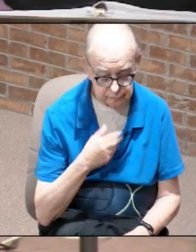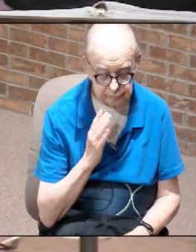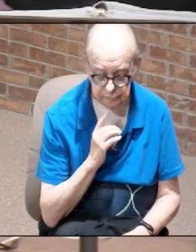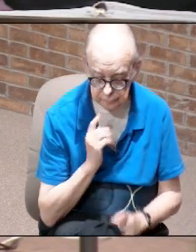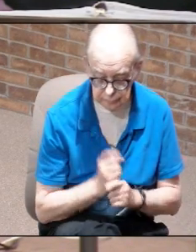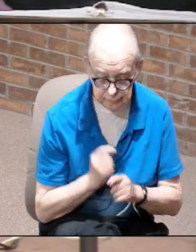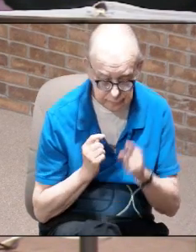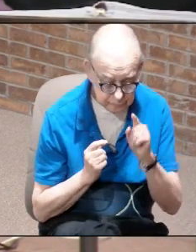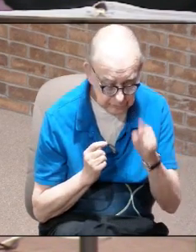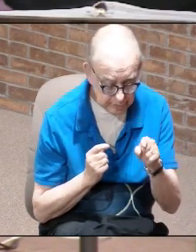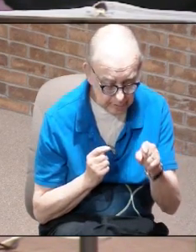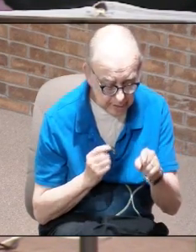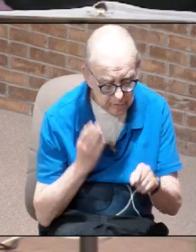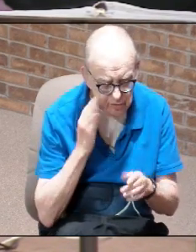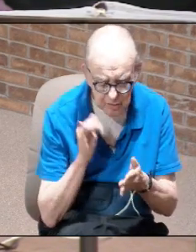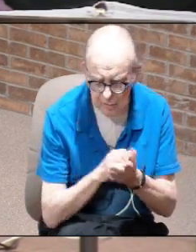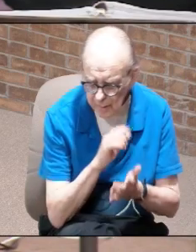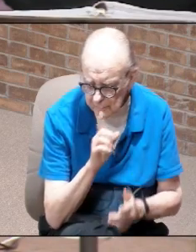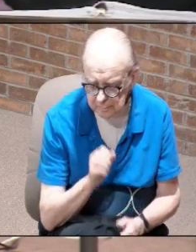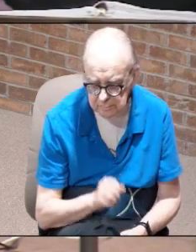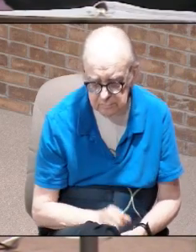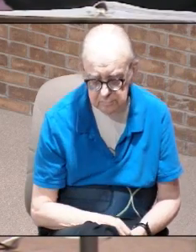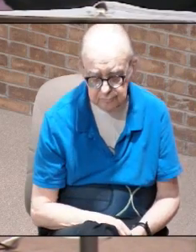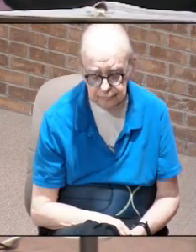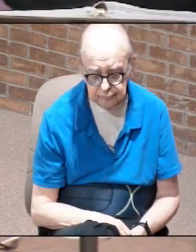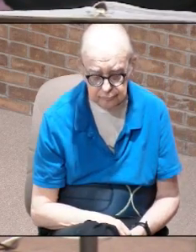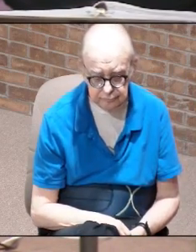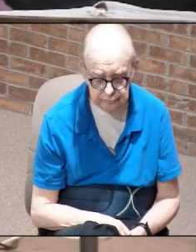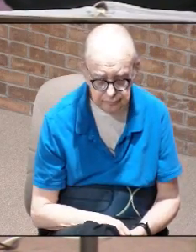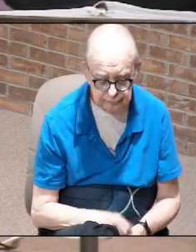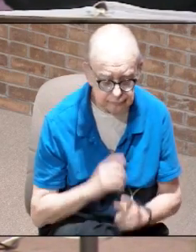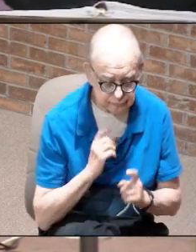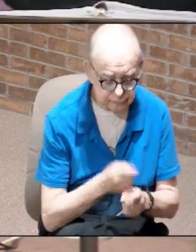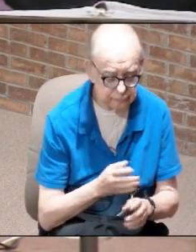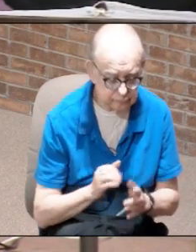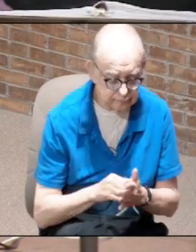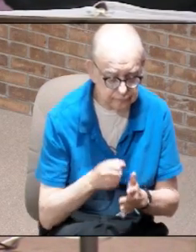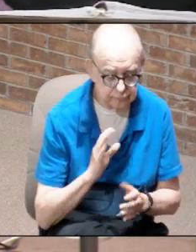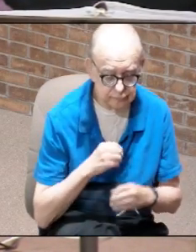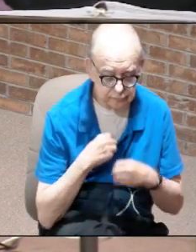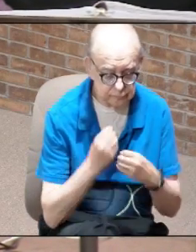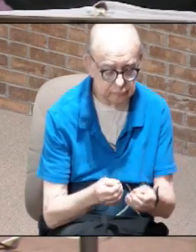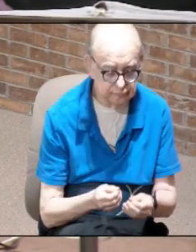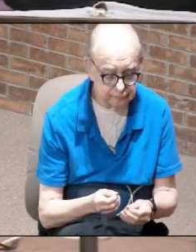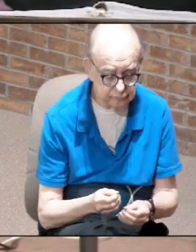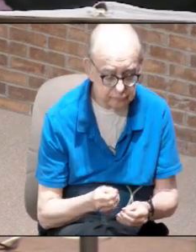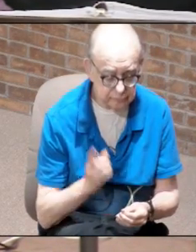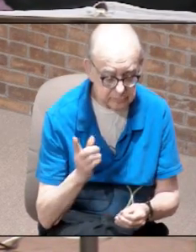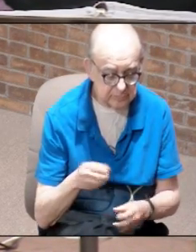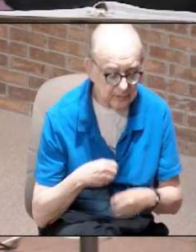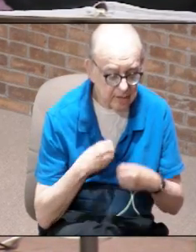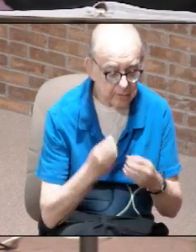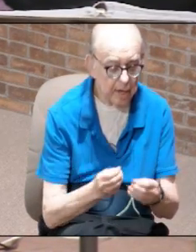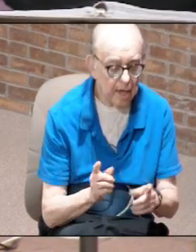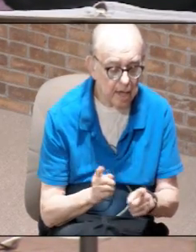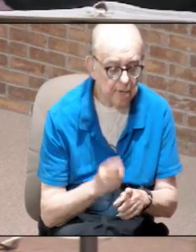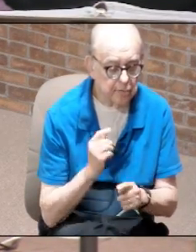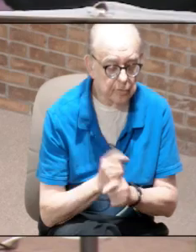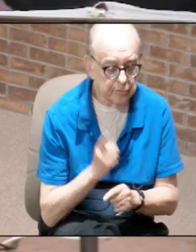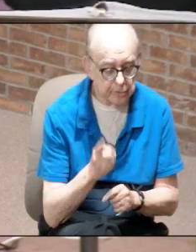God's trusting you. Do you know that? The gifts that he's giving you, he's entrusting you with those